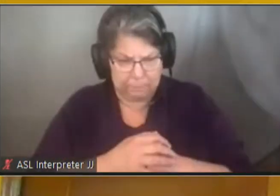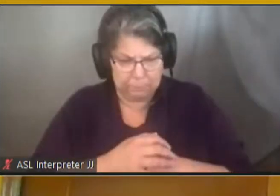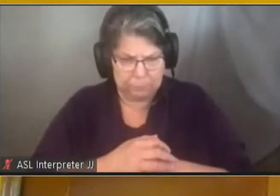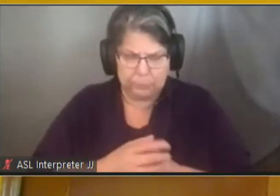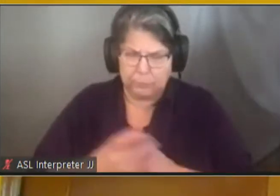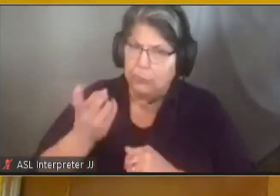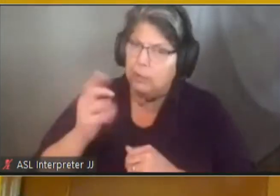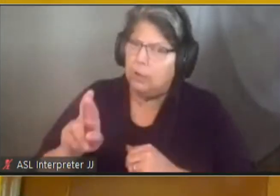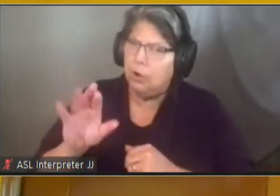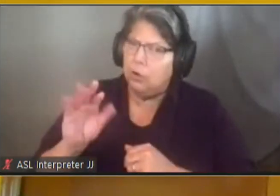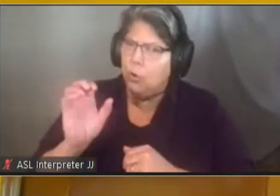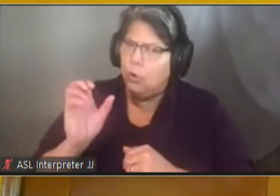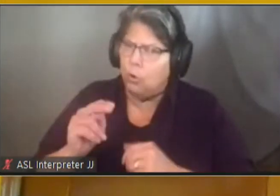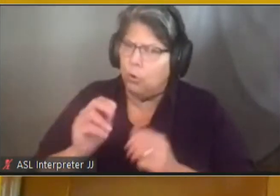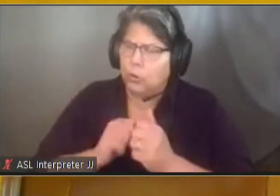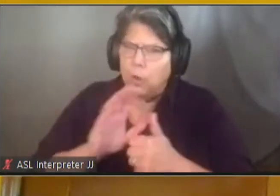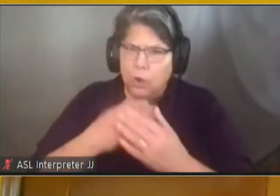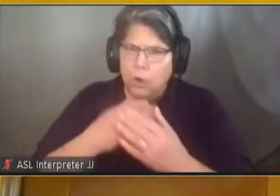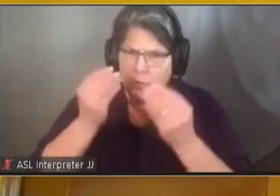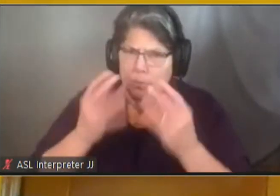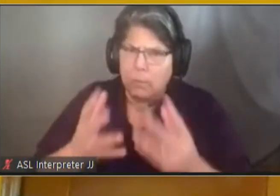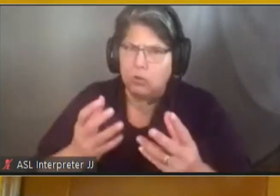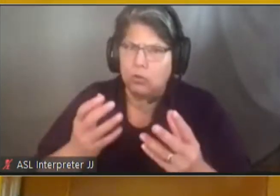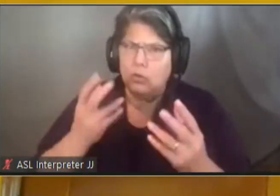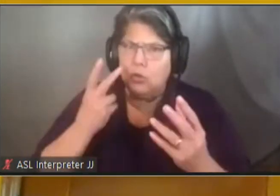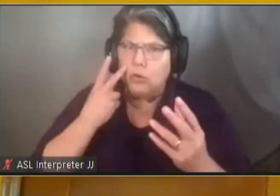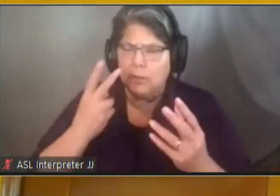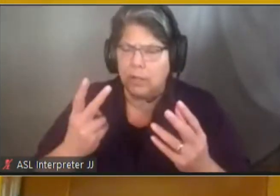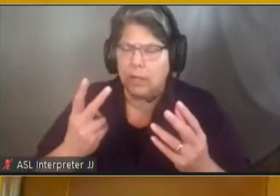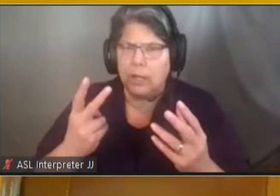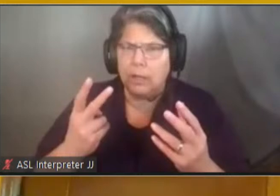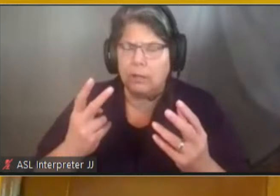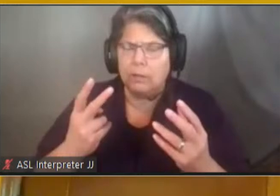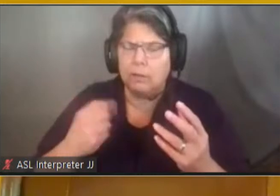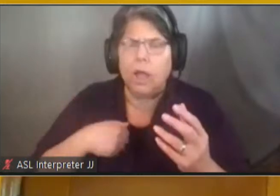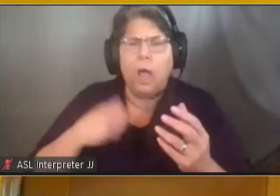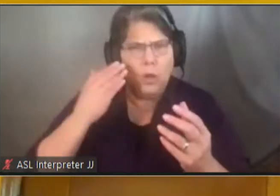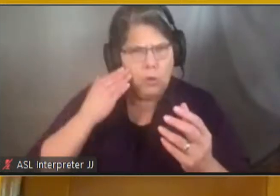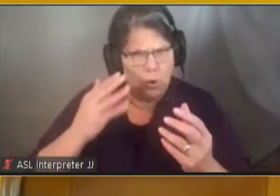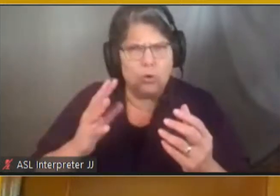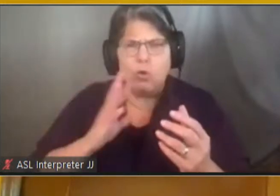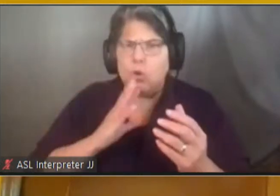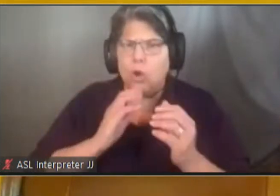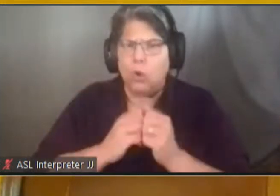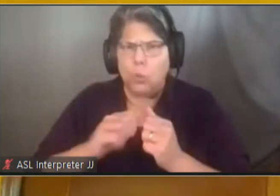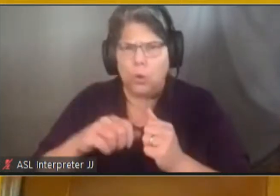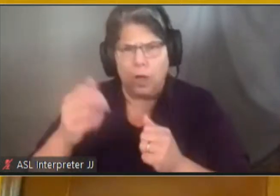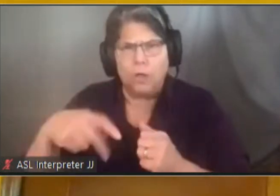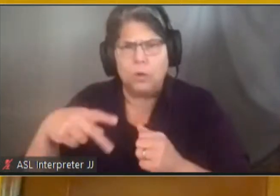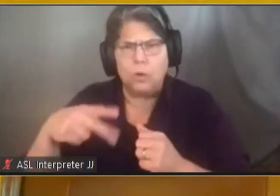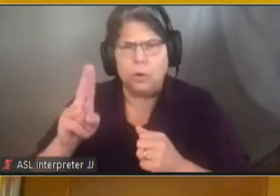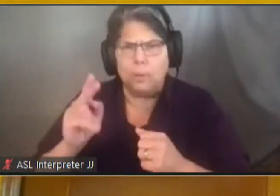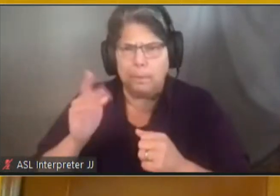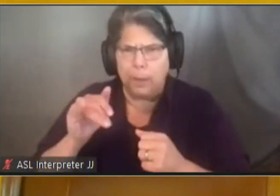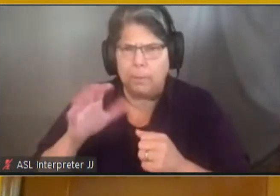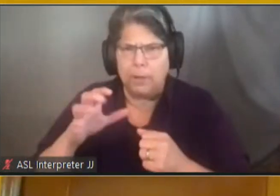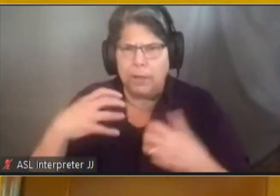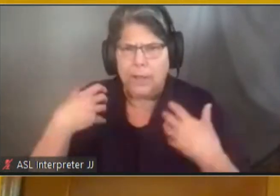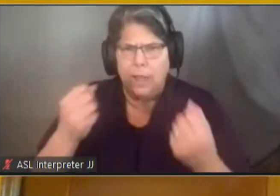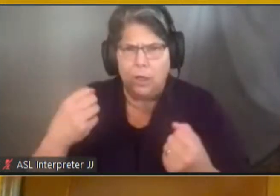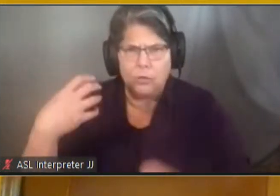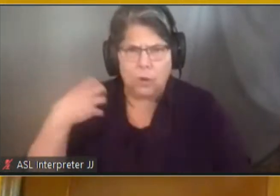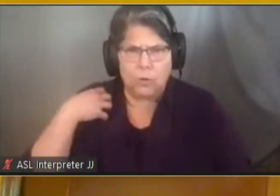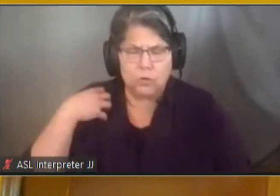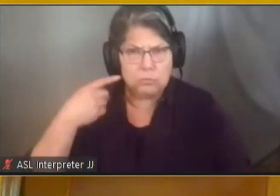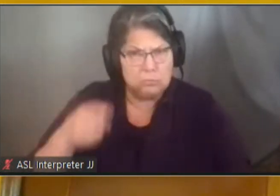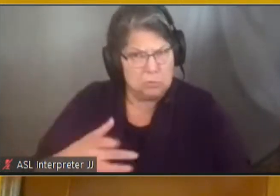Dr. Coren, with all the data that you're seeing, and I know that you're talking to other public health officers, do you believe Mendocino